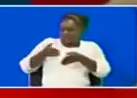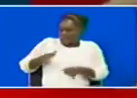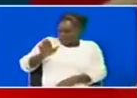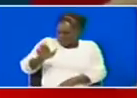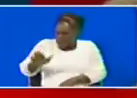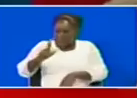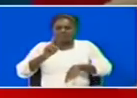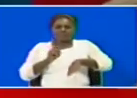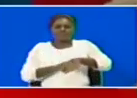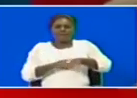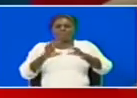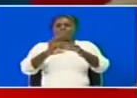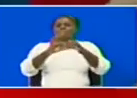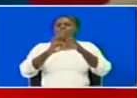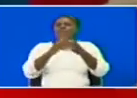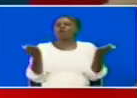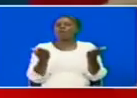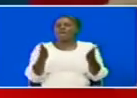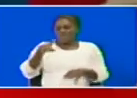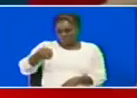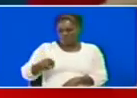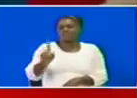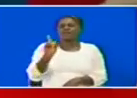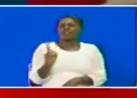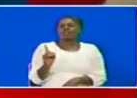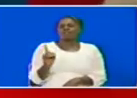your moment it belongs to